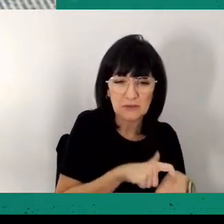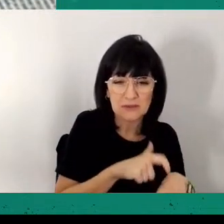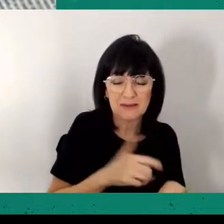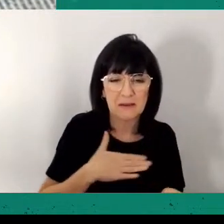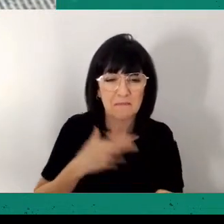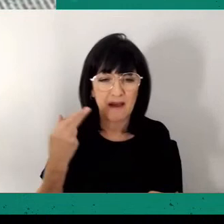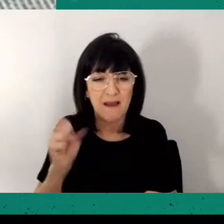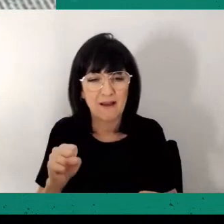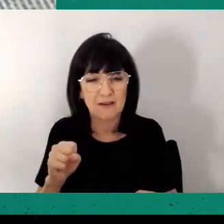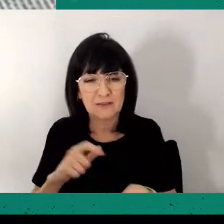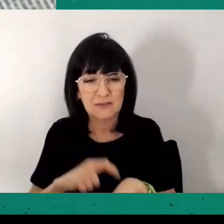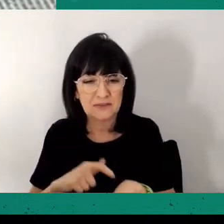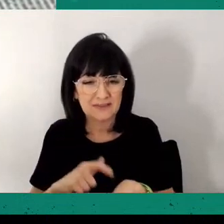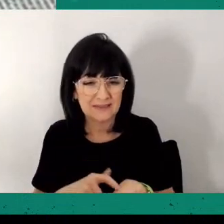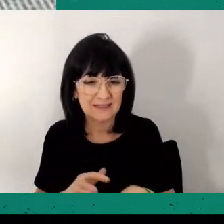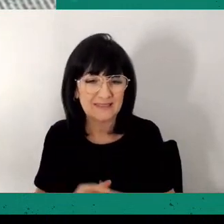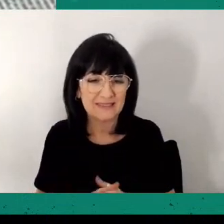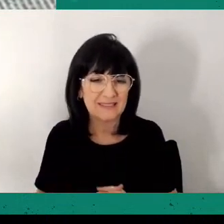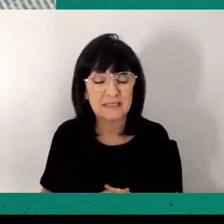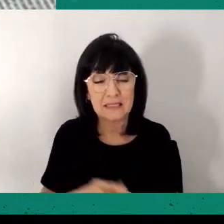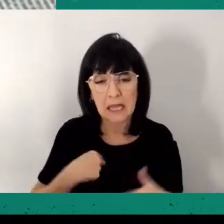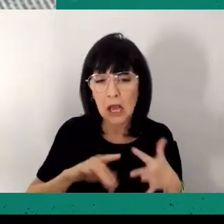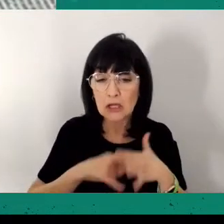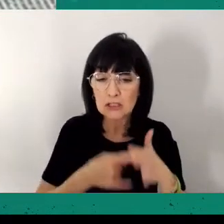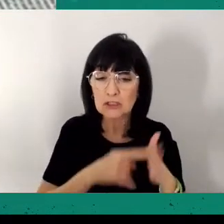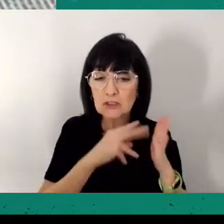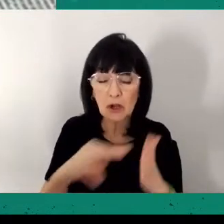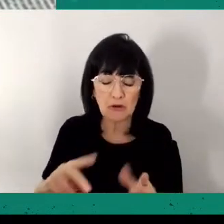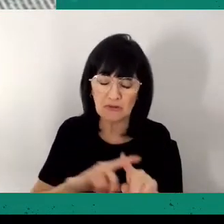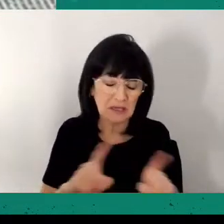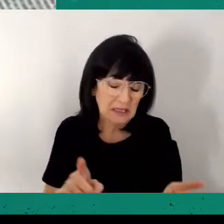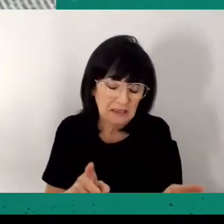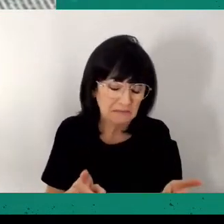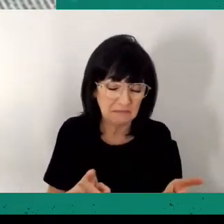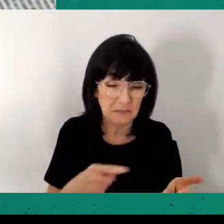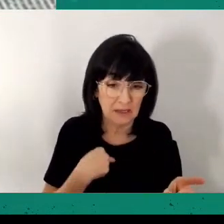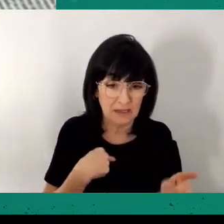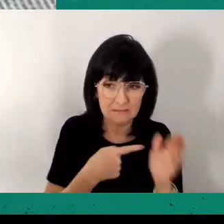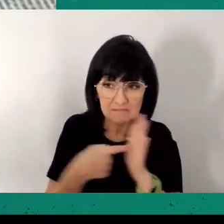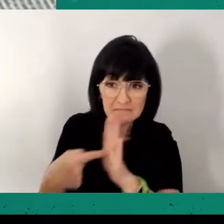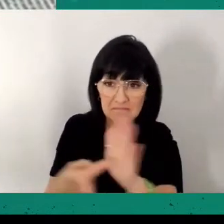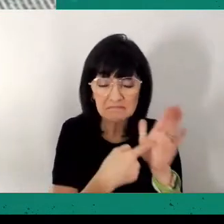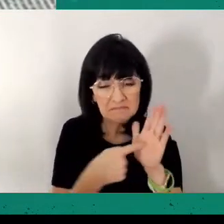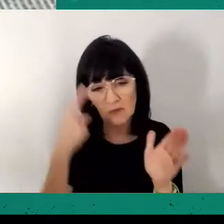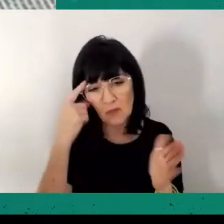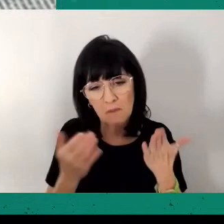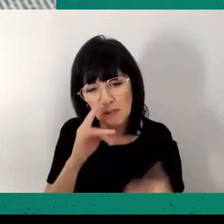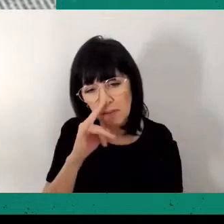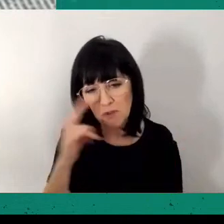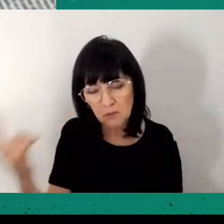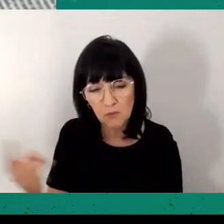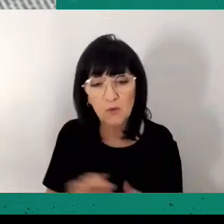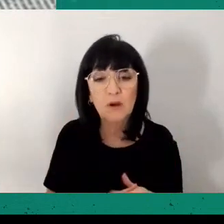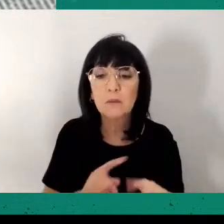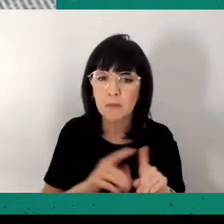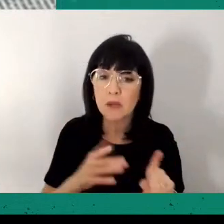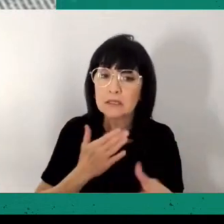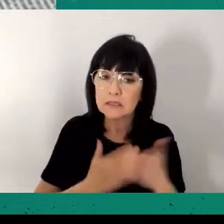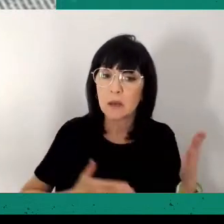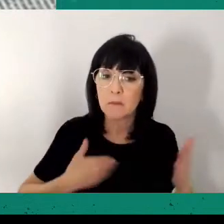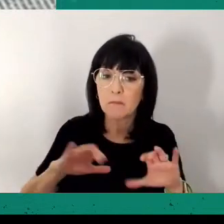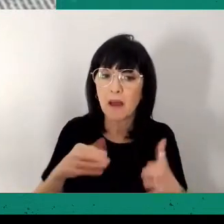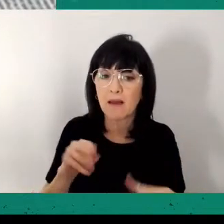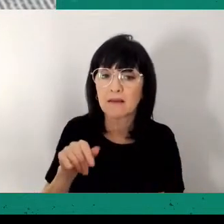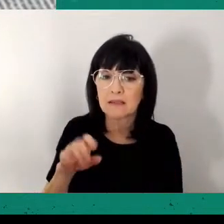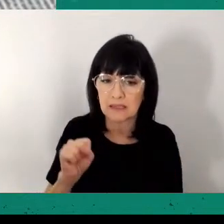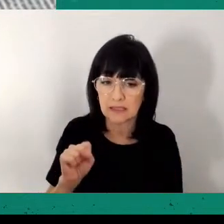to bring them, but I thought, no, you didn't want to see that. So, but anyway, some of my classmates did go to Howard High School, and one of them, I think,